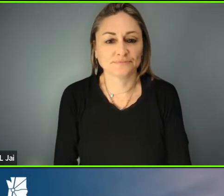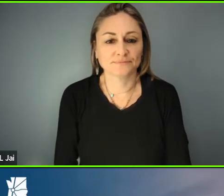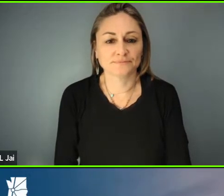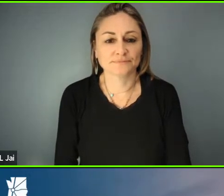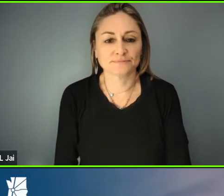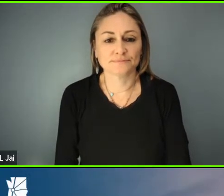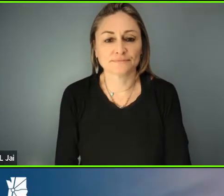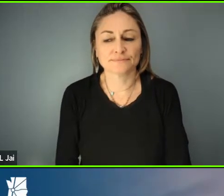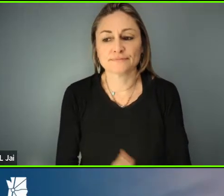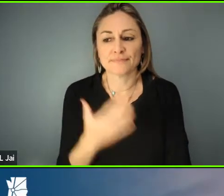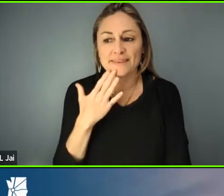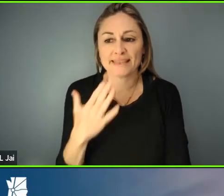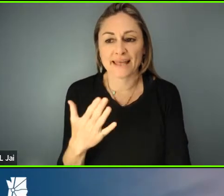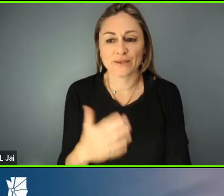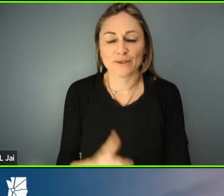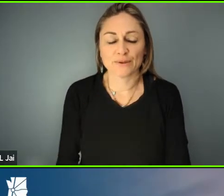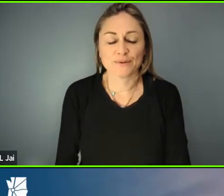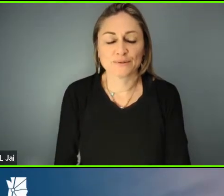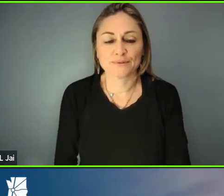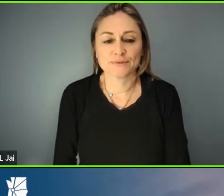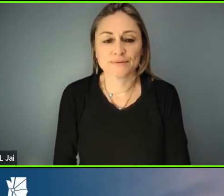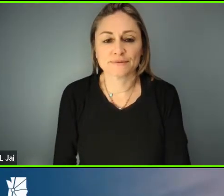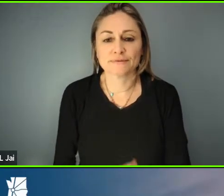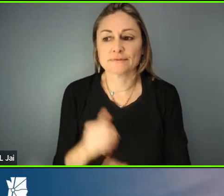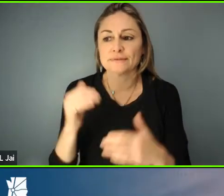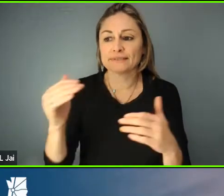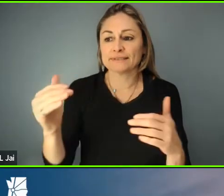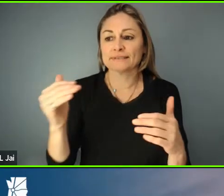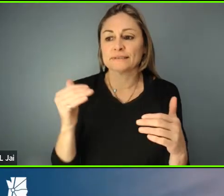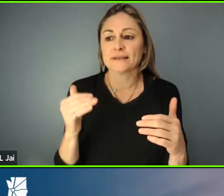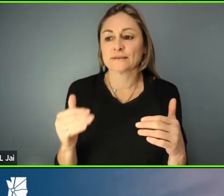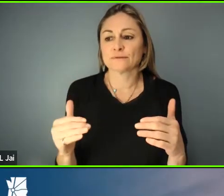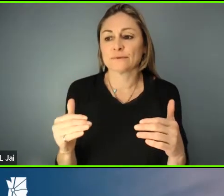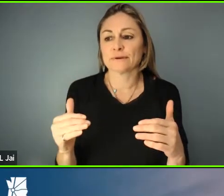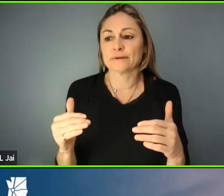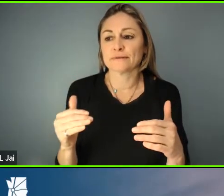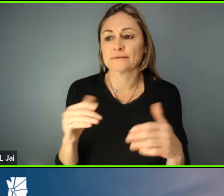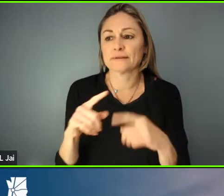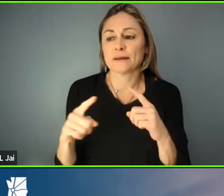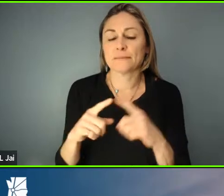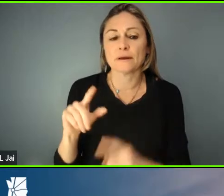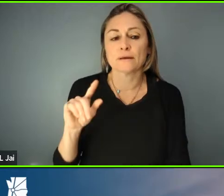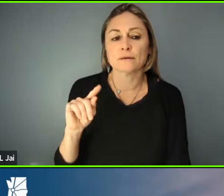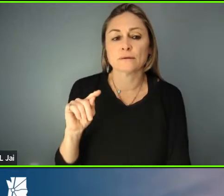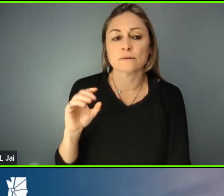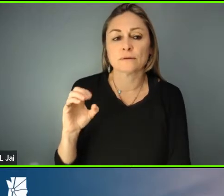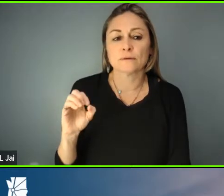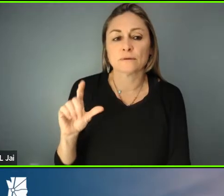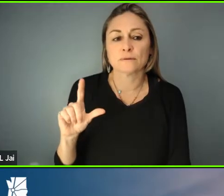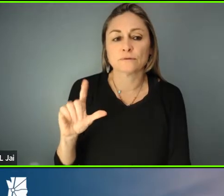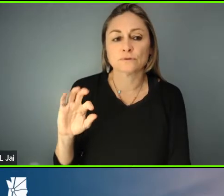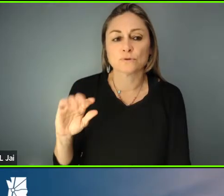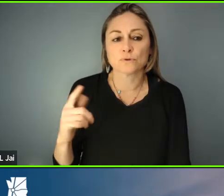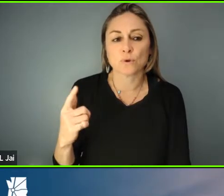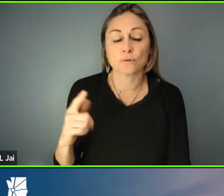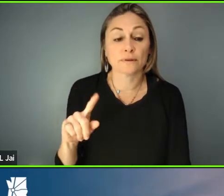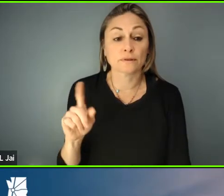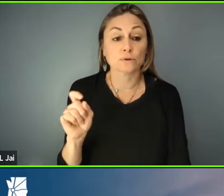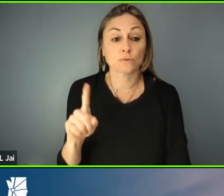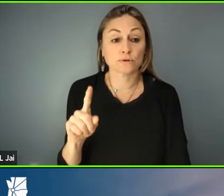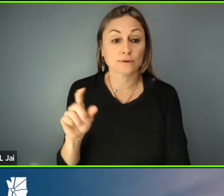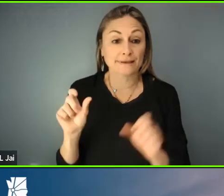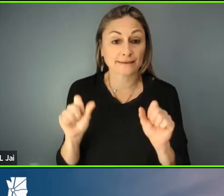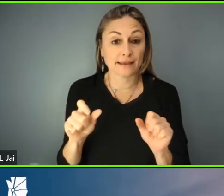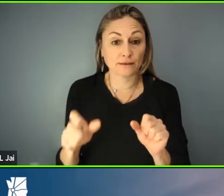Great, thanks, Angela. Next question is about tolling. So the question is, can you speak